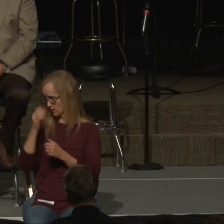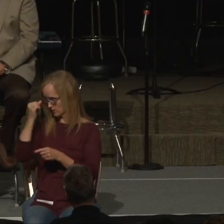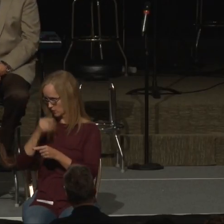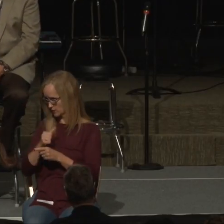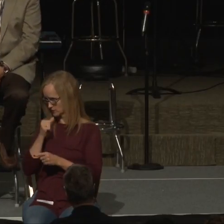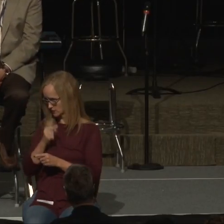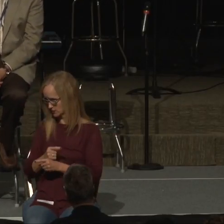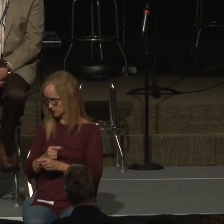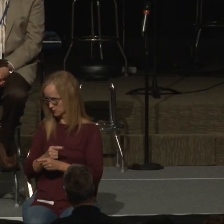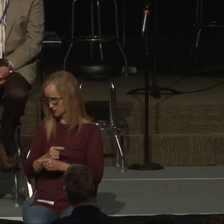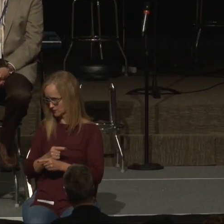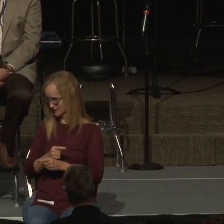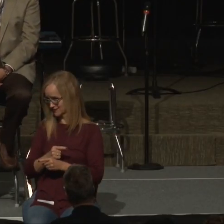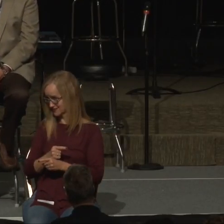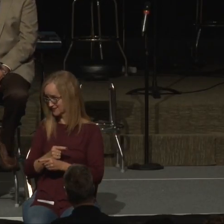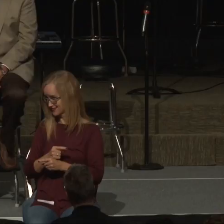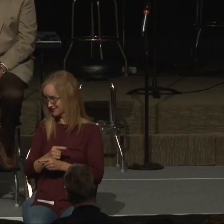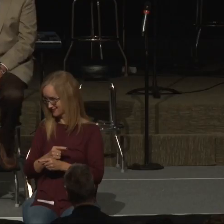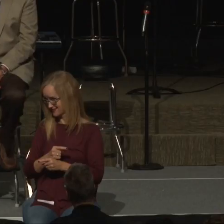sistren,